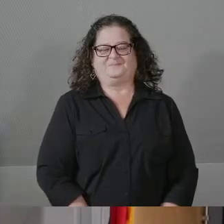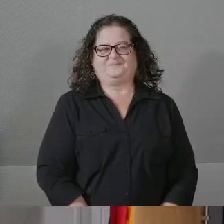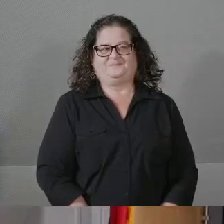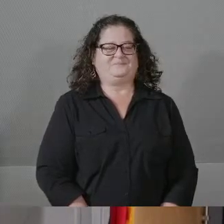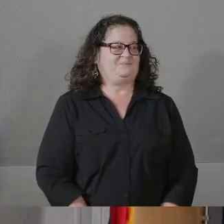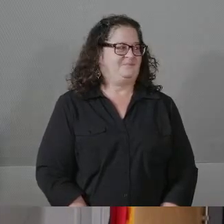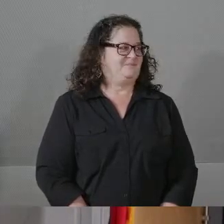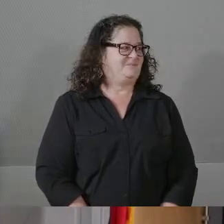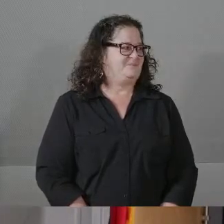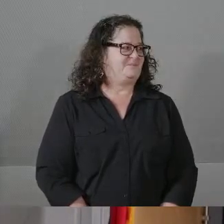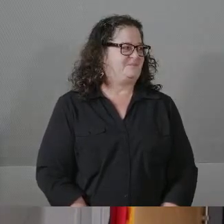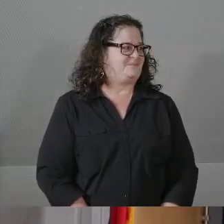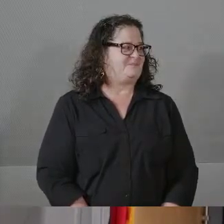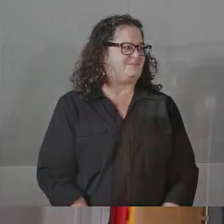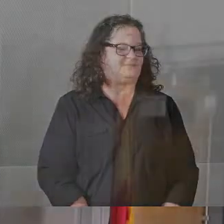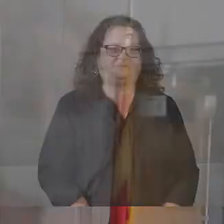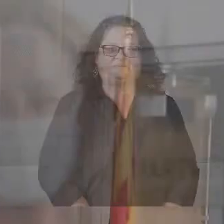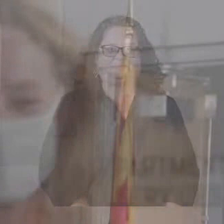Which one? This one? Okay.